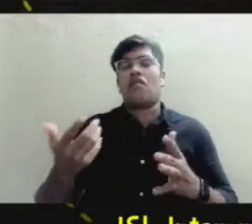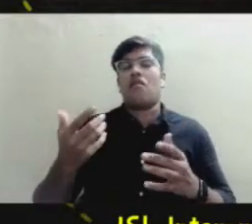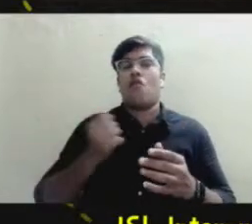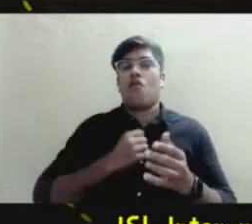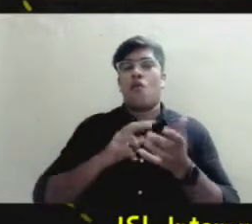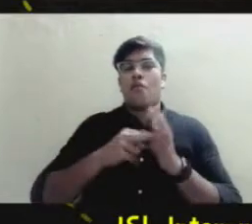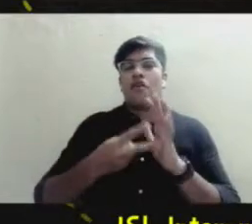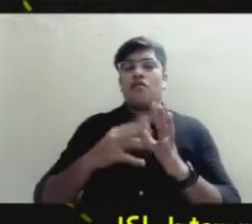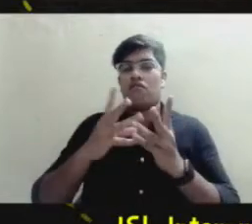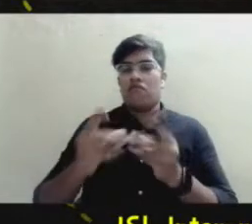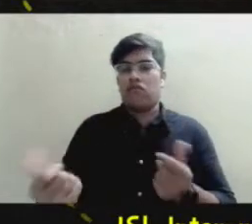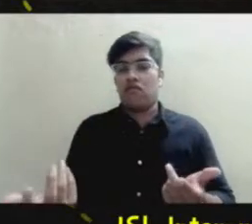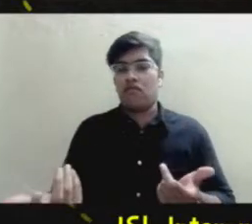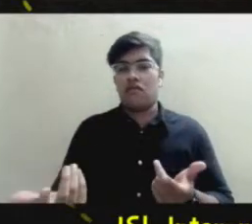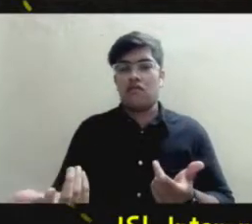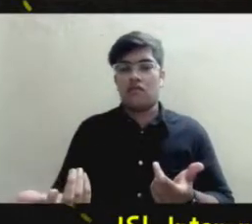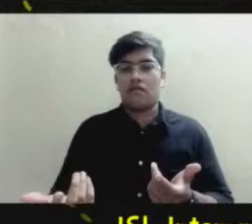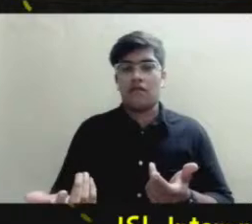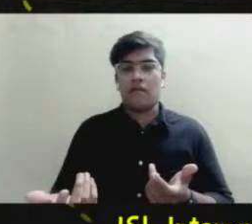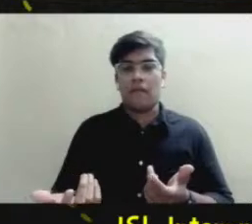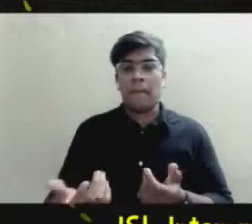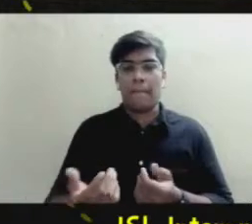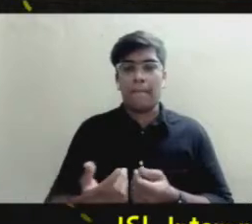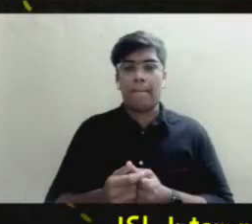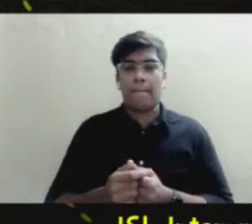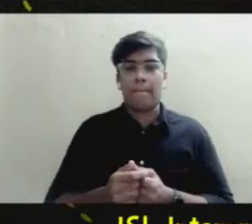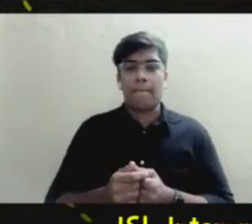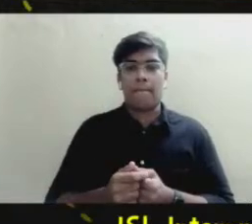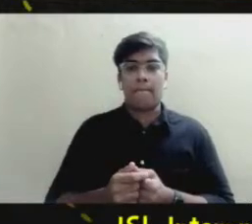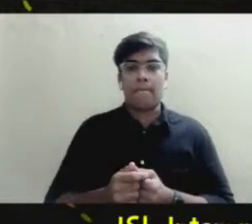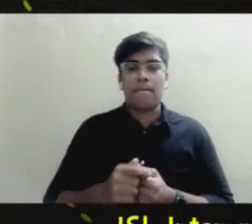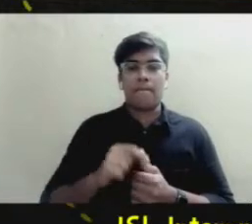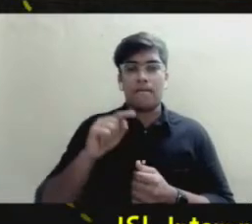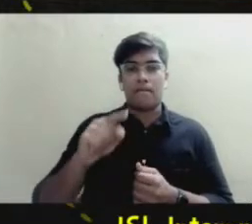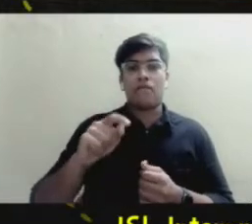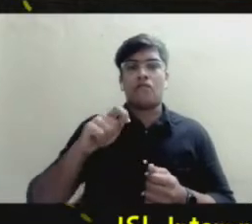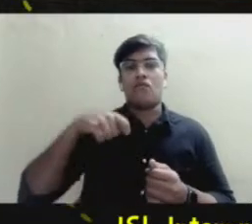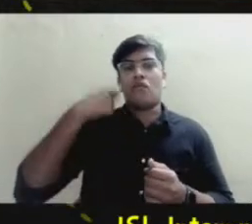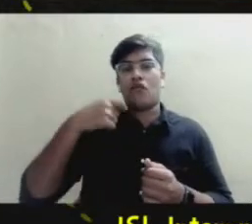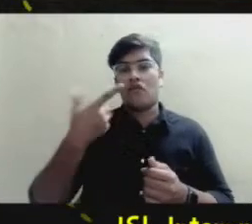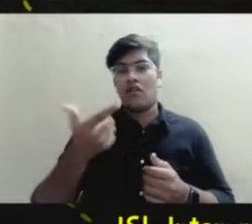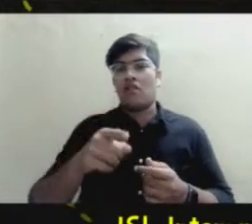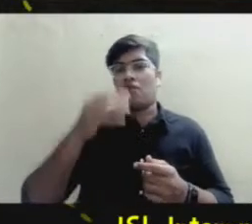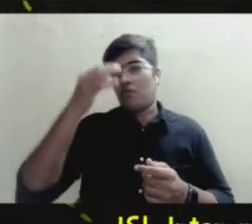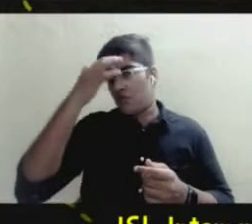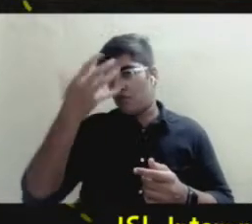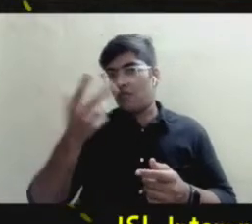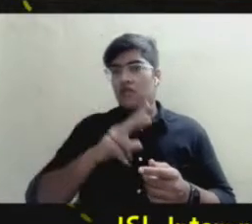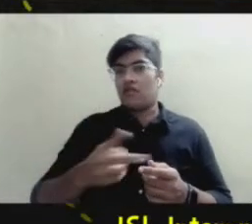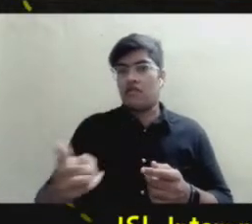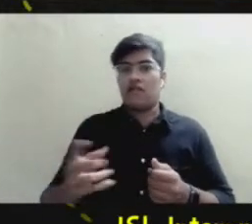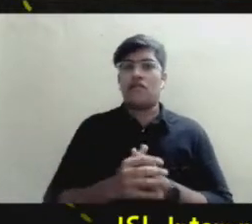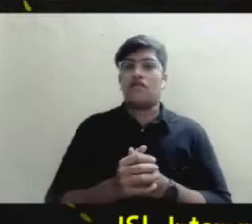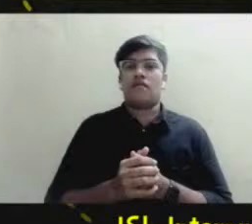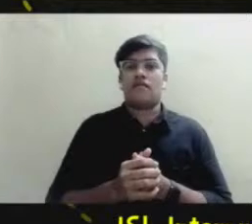just replace one woman with another woman with another issue, but the structure never changes. Yeah. And so it